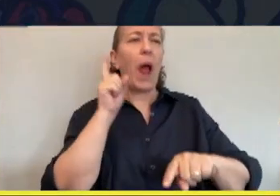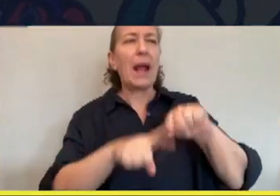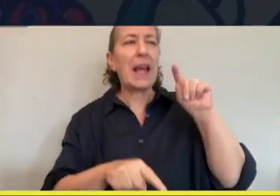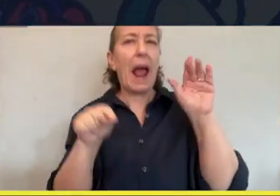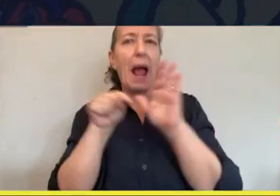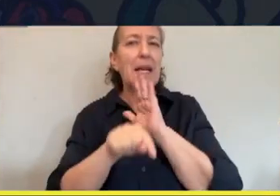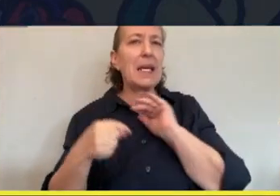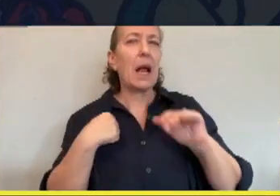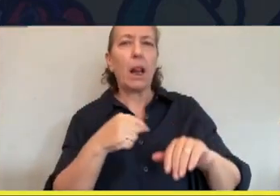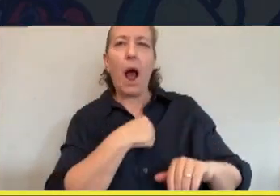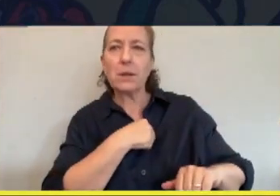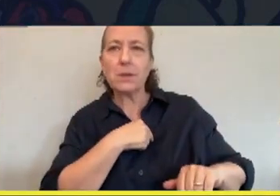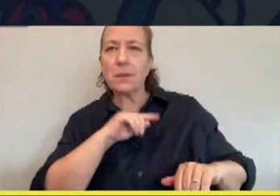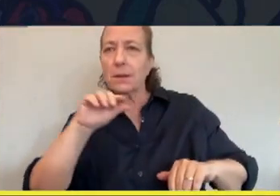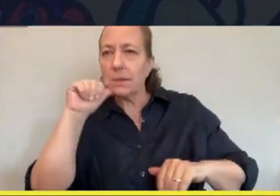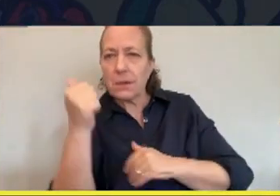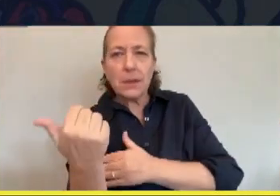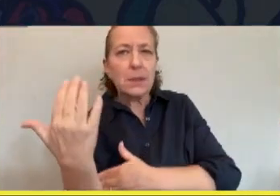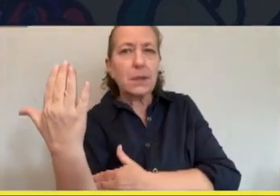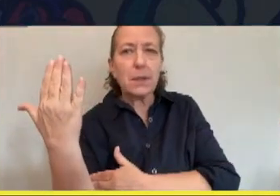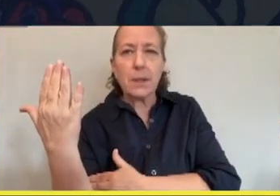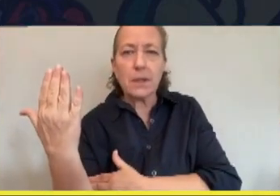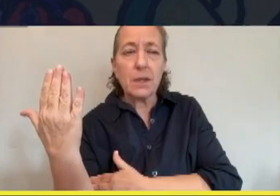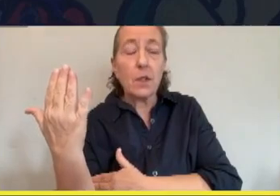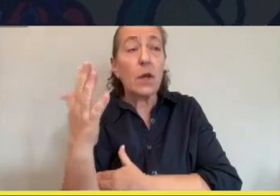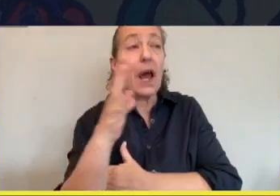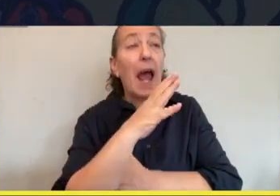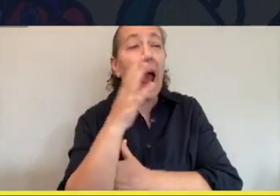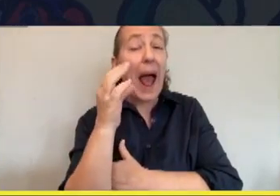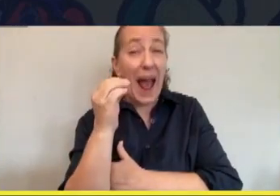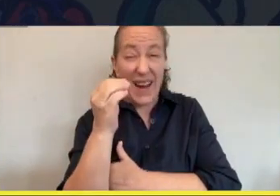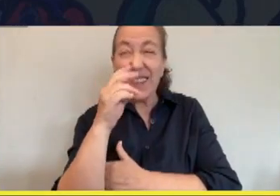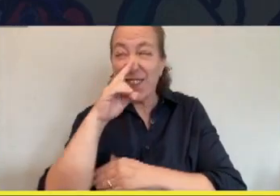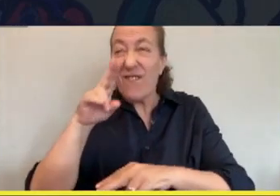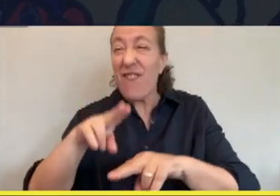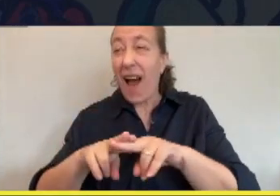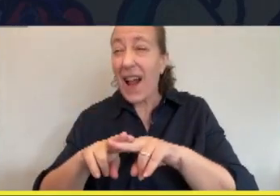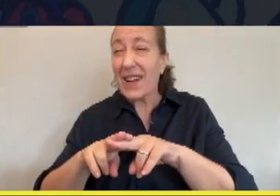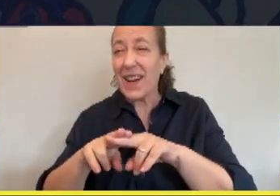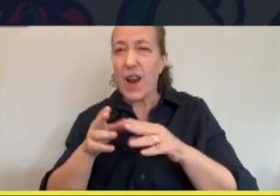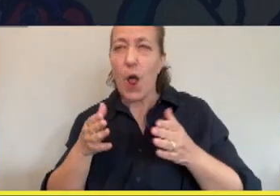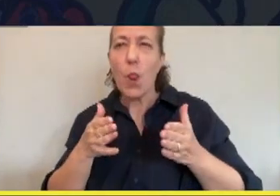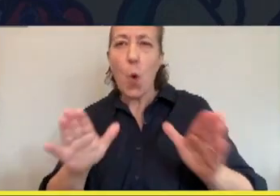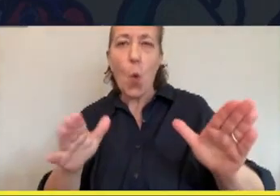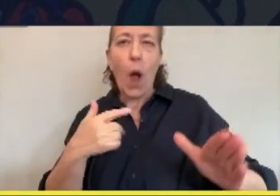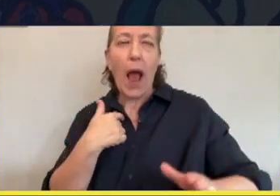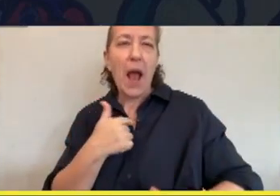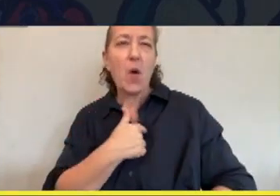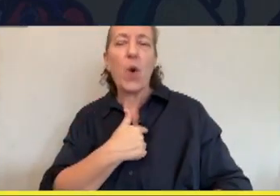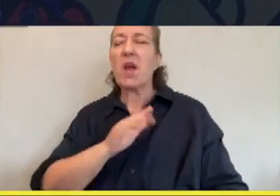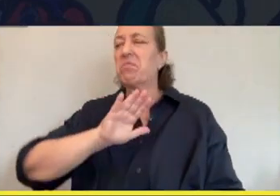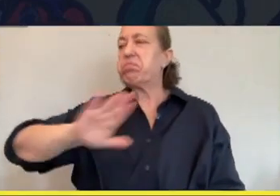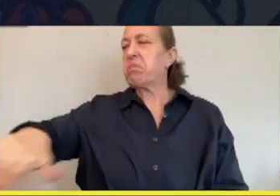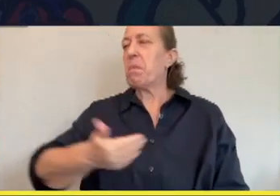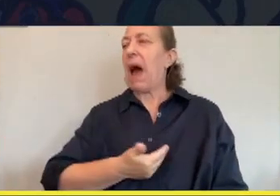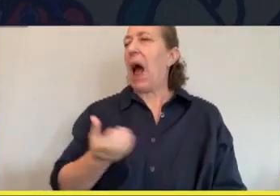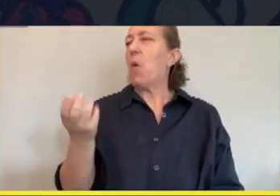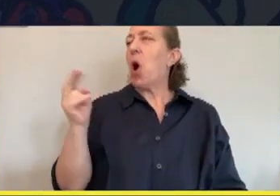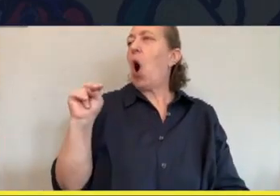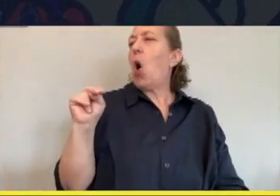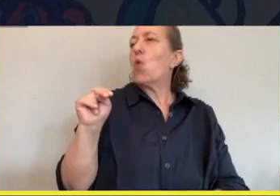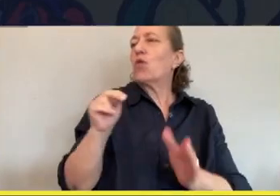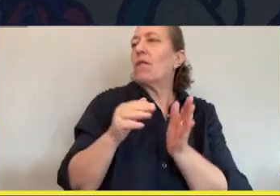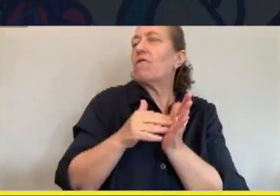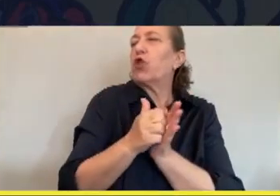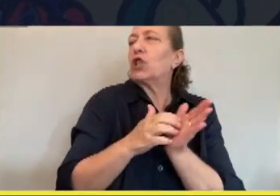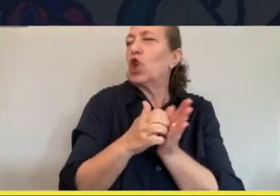dawn. And isn't it funny, the way we refute our own fragility? How all this is against